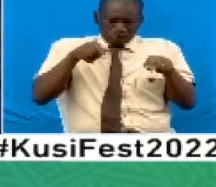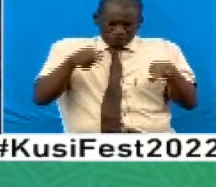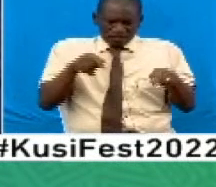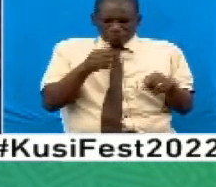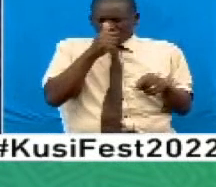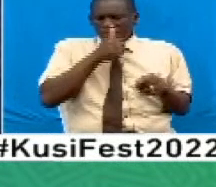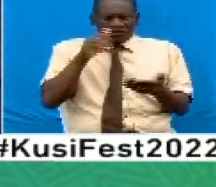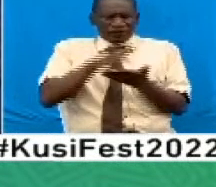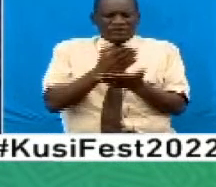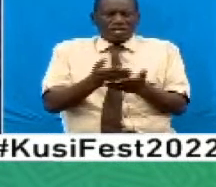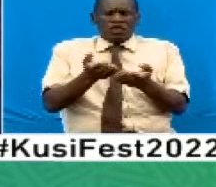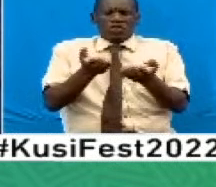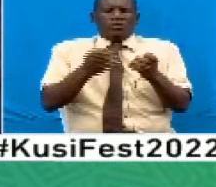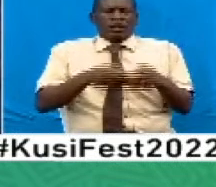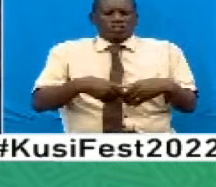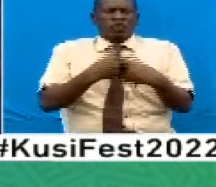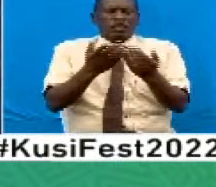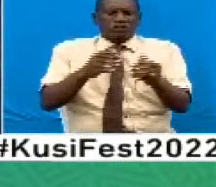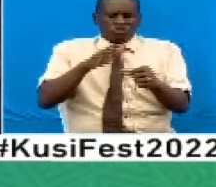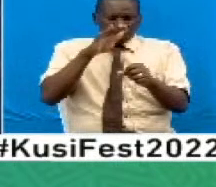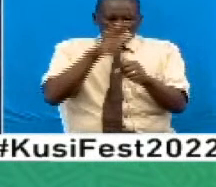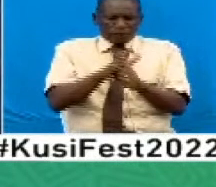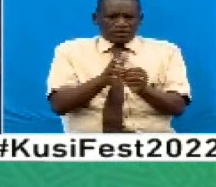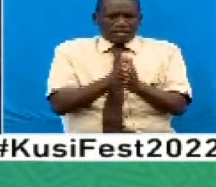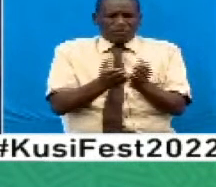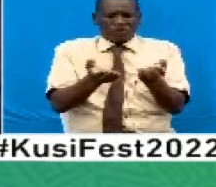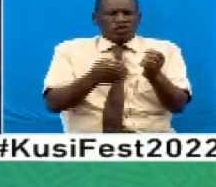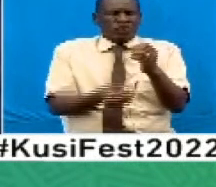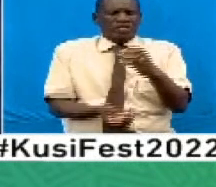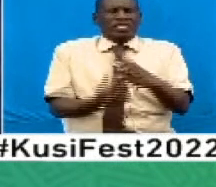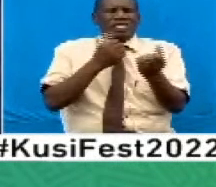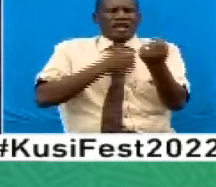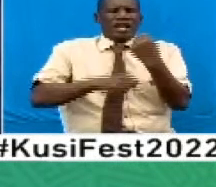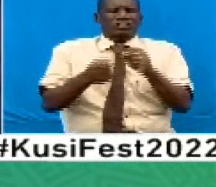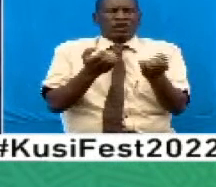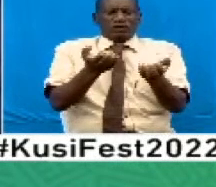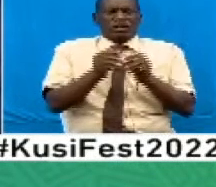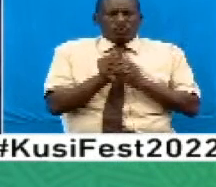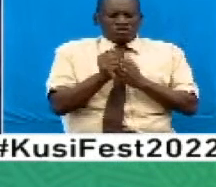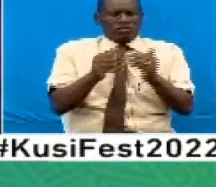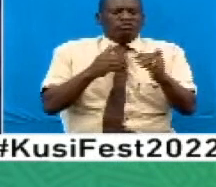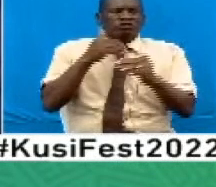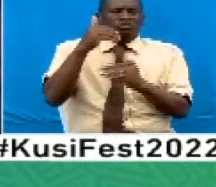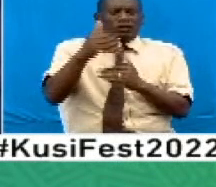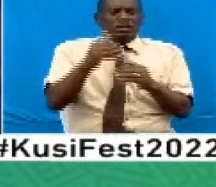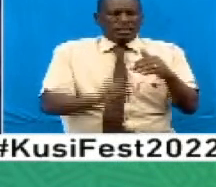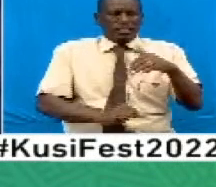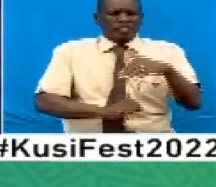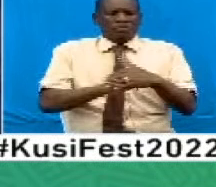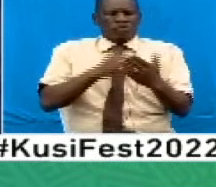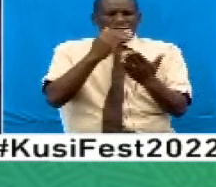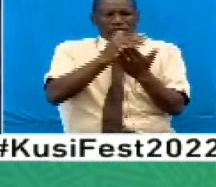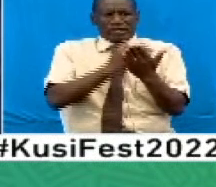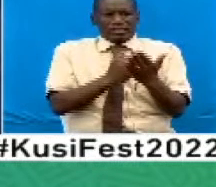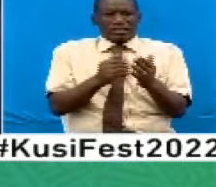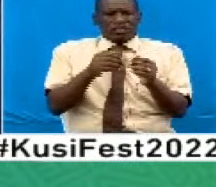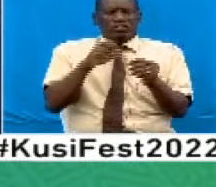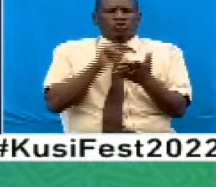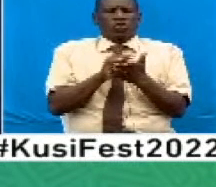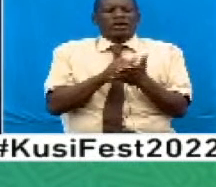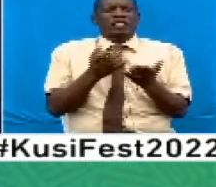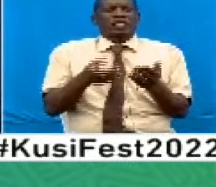to make commitments, we have to create an action, and we have to lead from the front in supporting the agenda so that